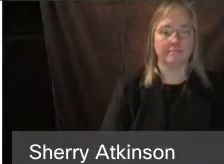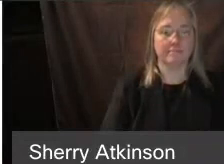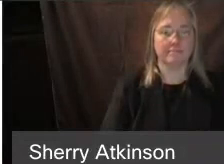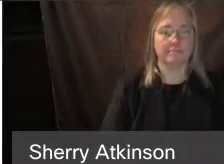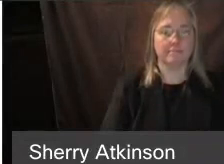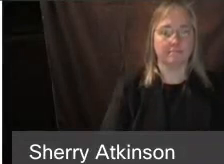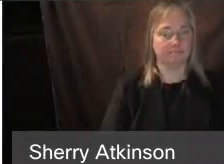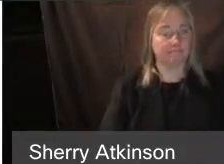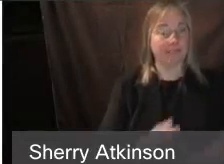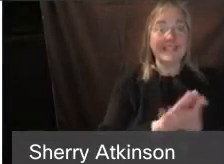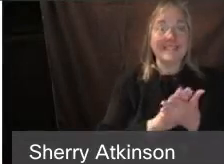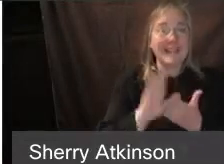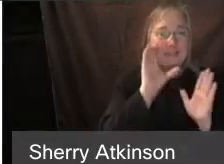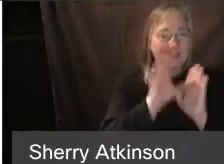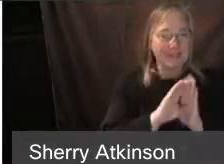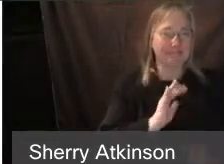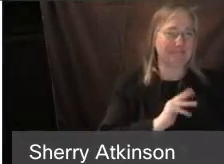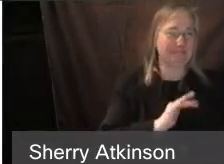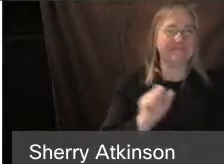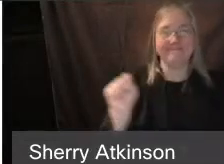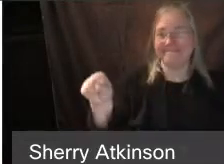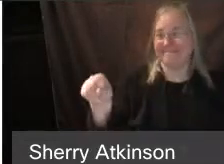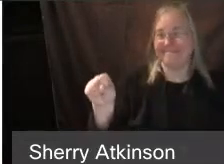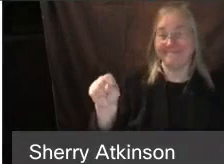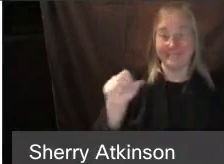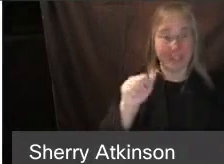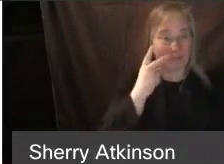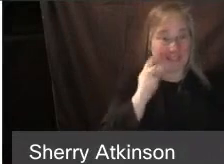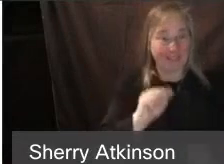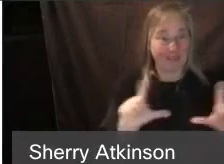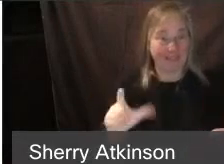That's a nice picture. Yeah. Can you see the screen?